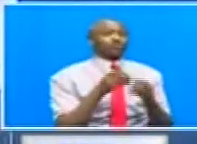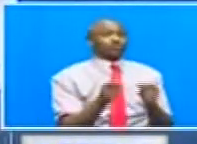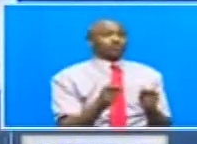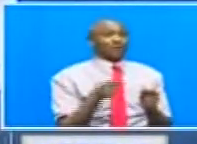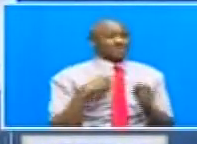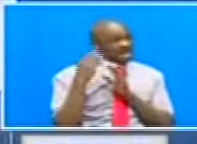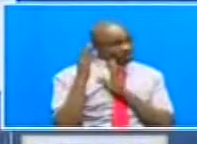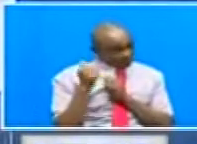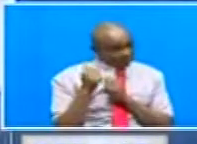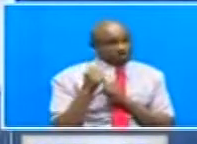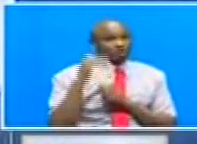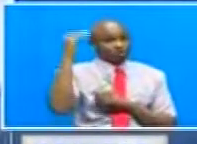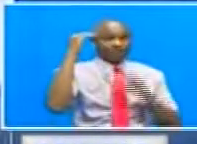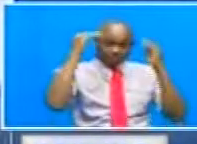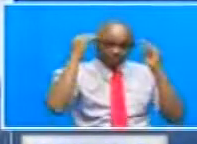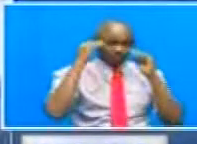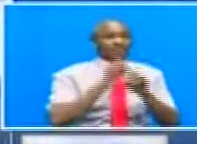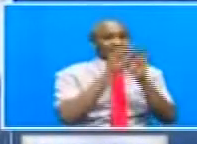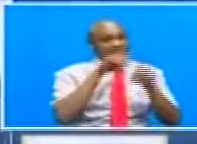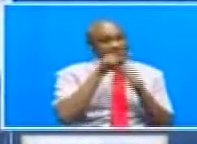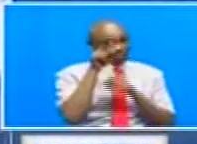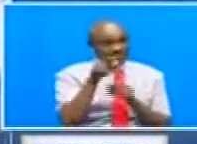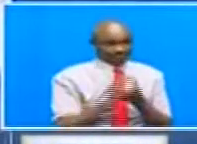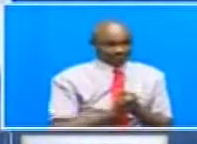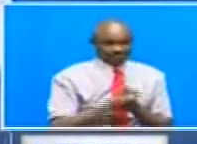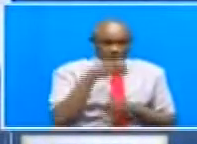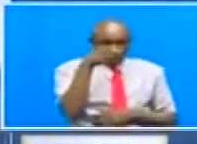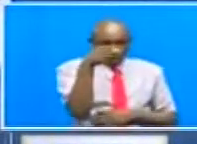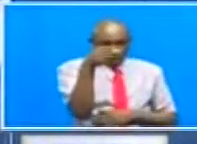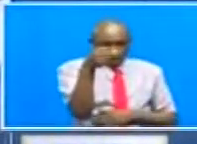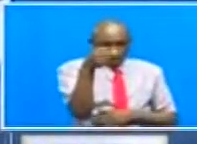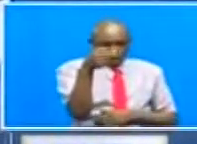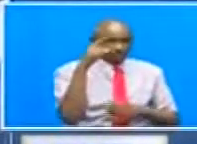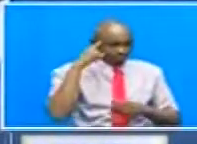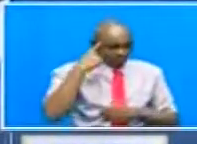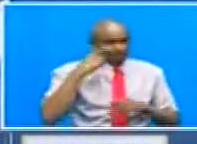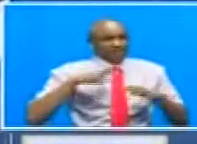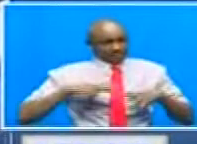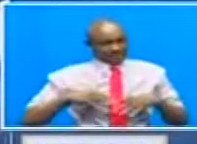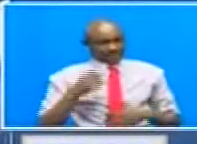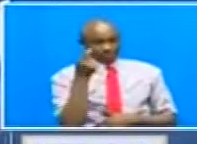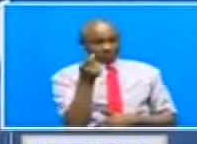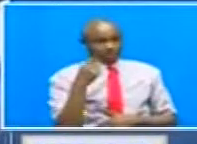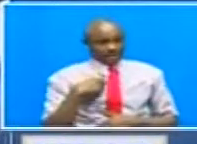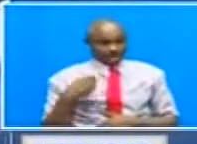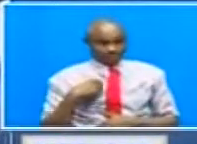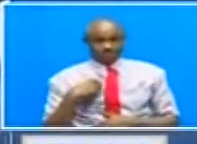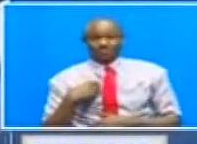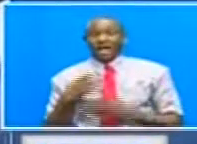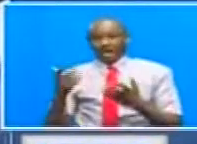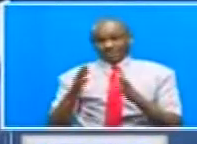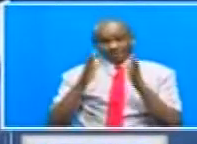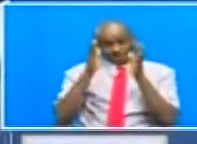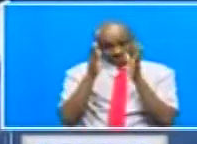hope the Supreme Court will come out very clear on this. All right, let's just hold those thoughts for a moment. We're taking a short break. We'll have Mwaura Shega weigh in